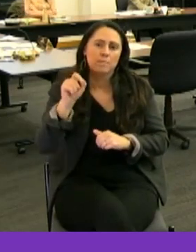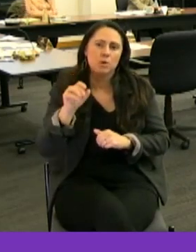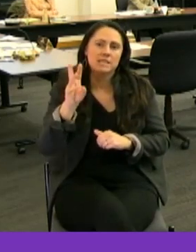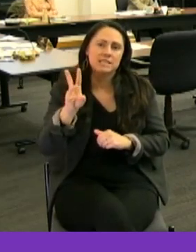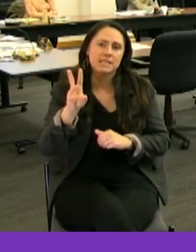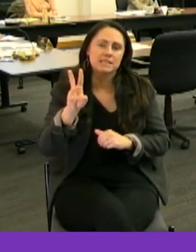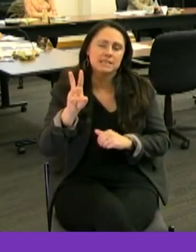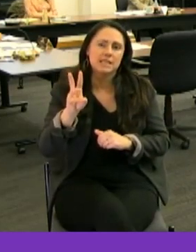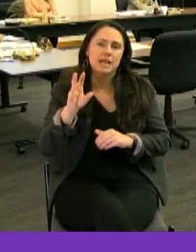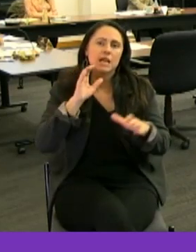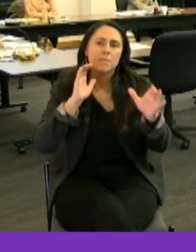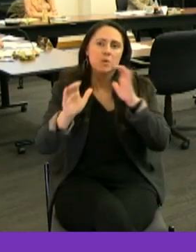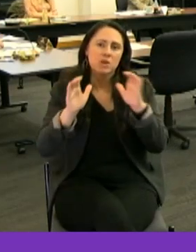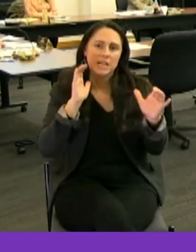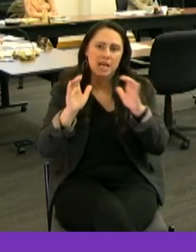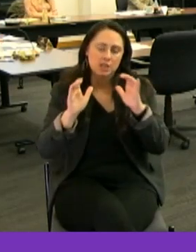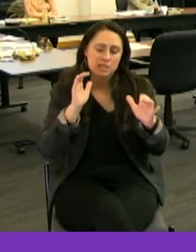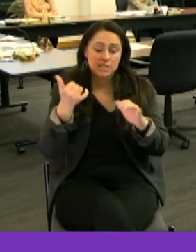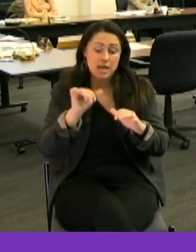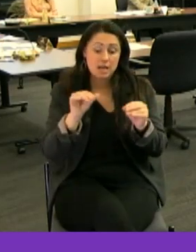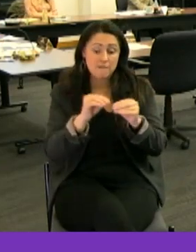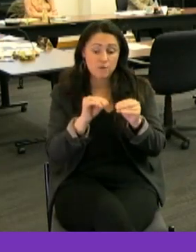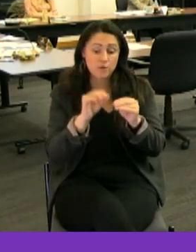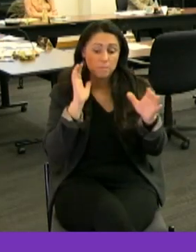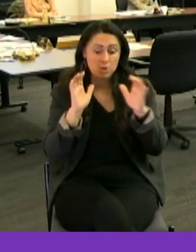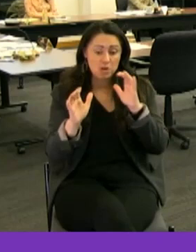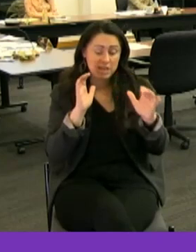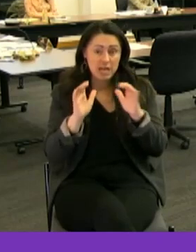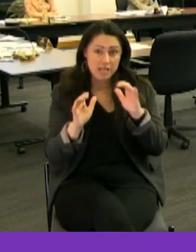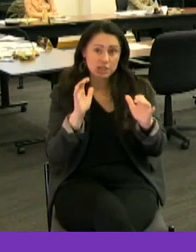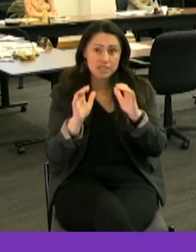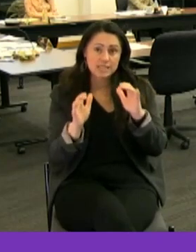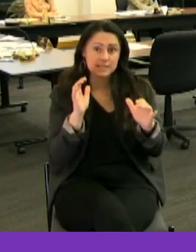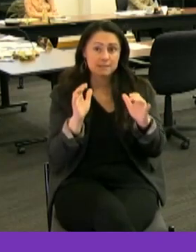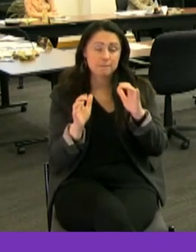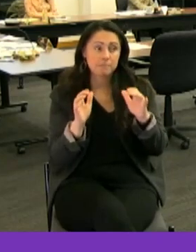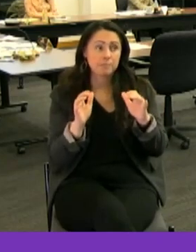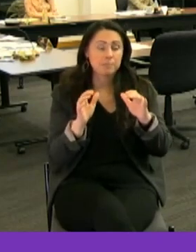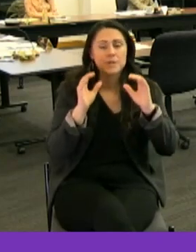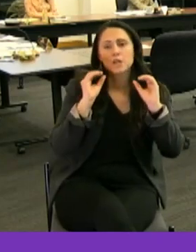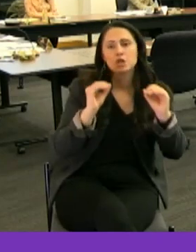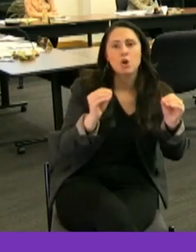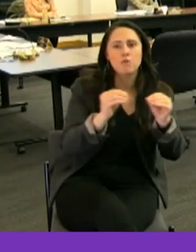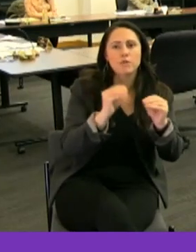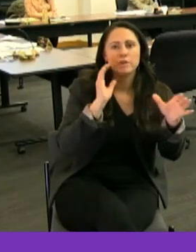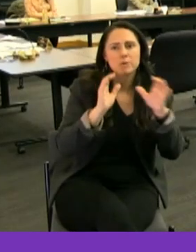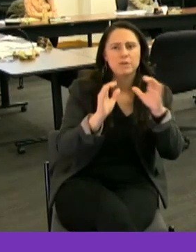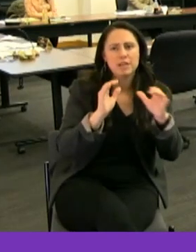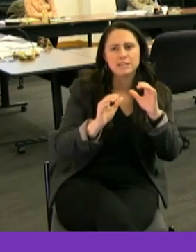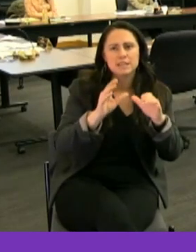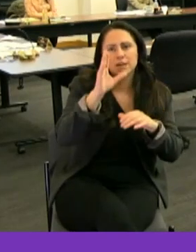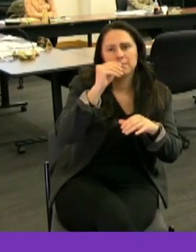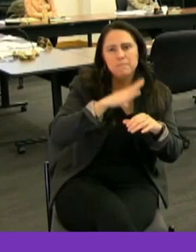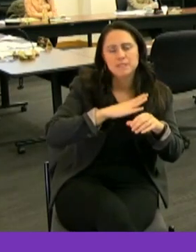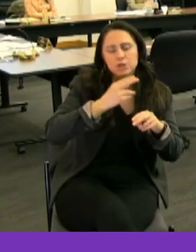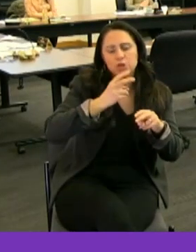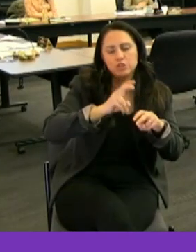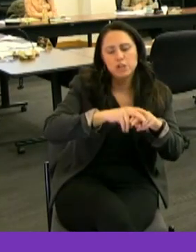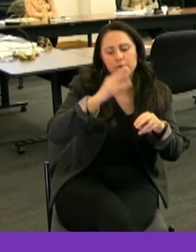1.6, communications. Any further communications, Ms. Tierney? No further communications, Mr. Chairman. Thank